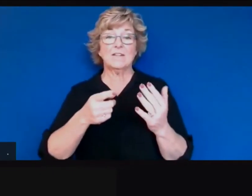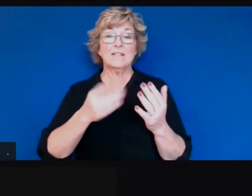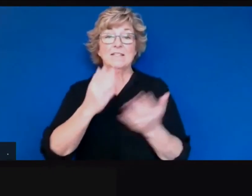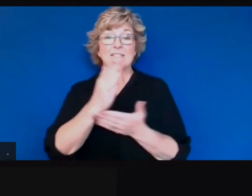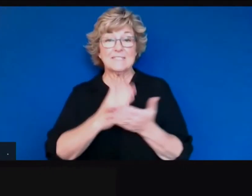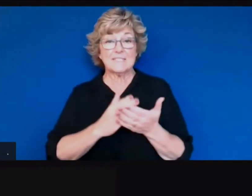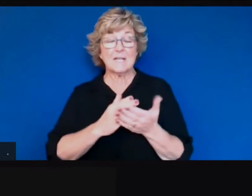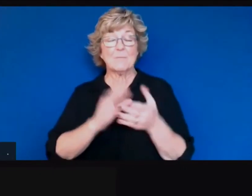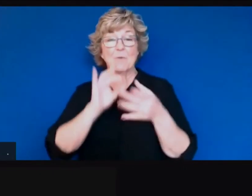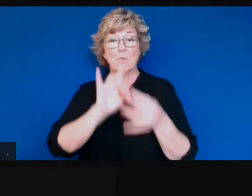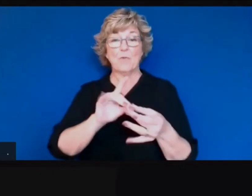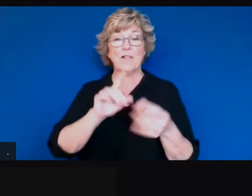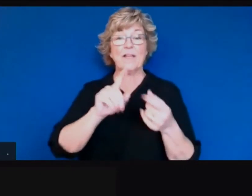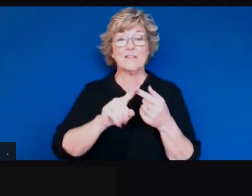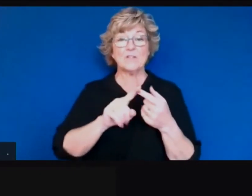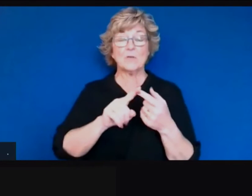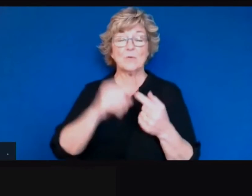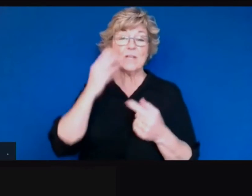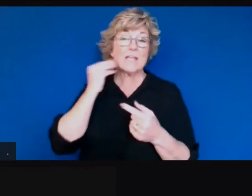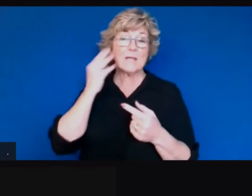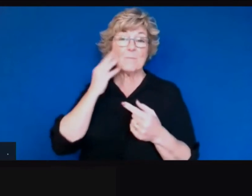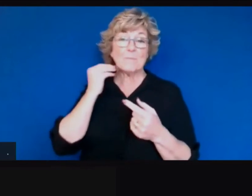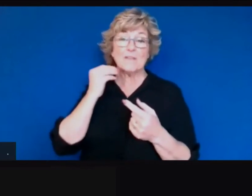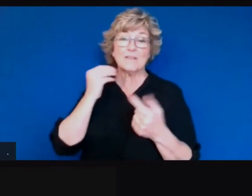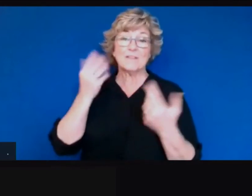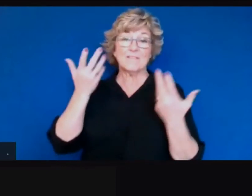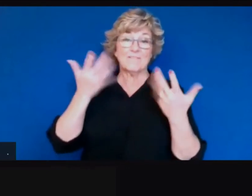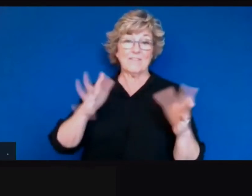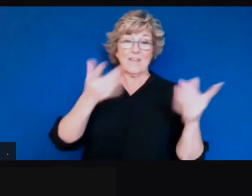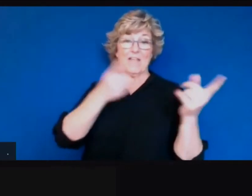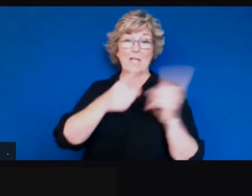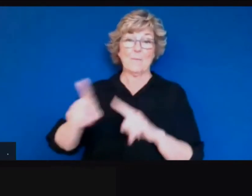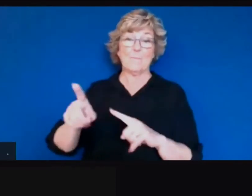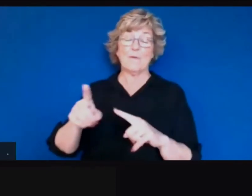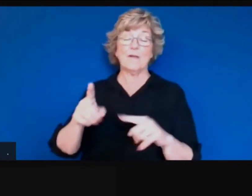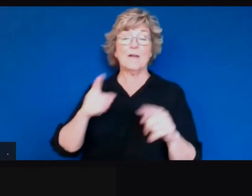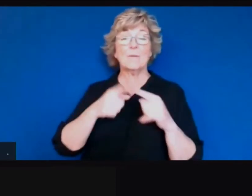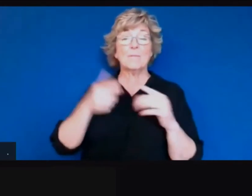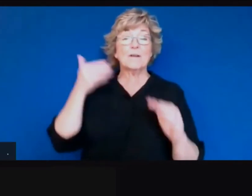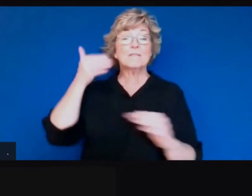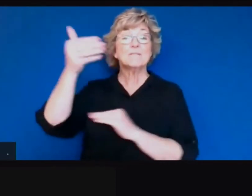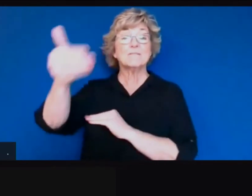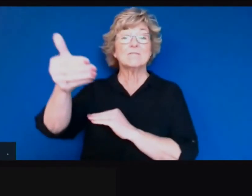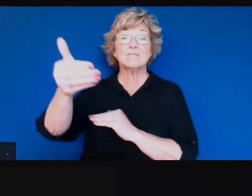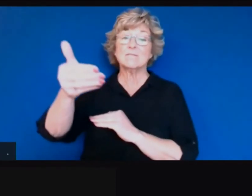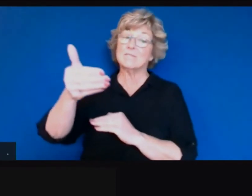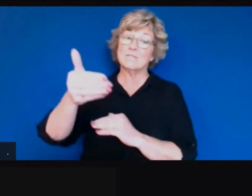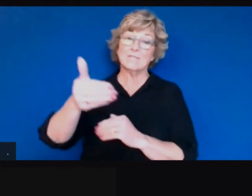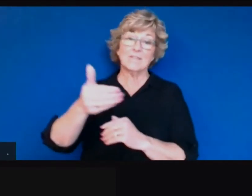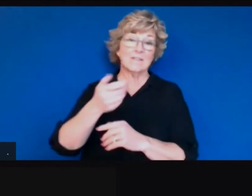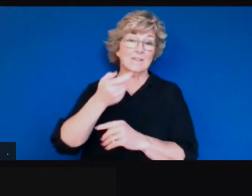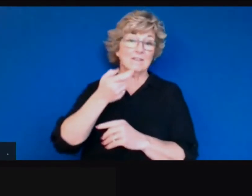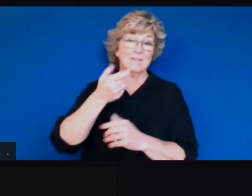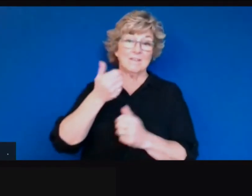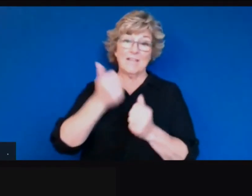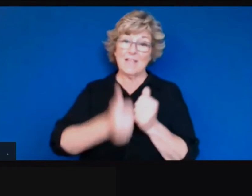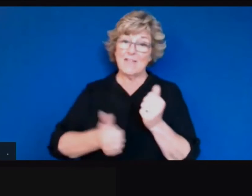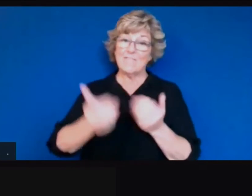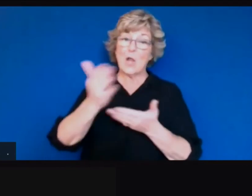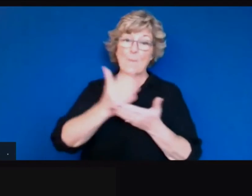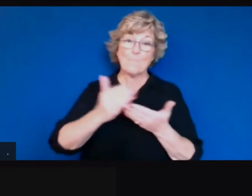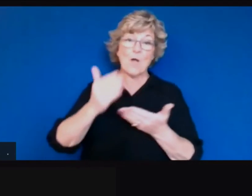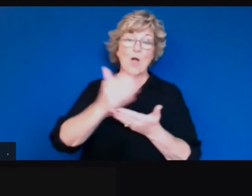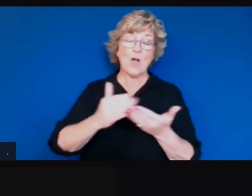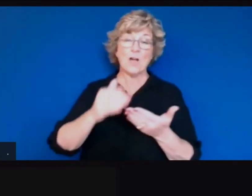happened, but our actions today can make a difference on what happens down the road. Every bit of our ability to